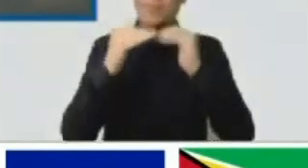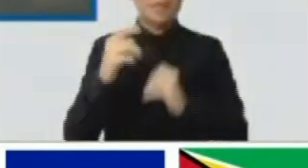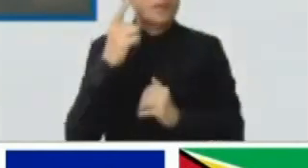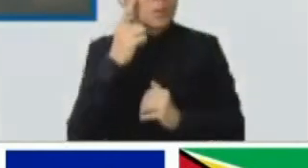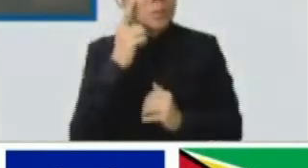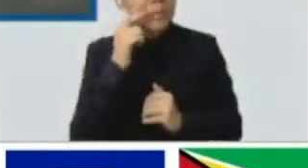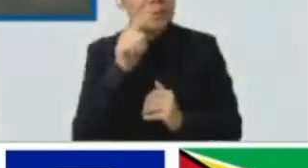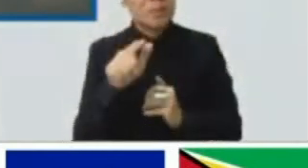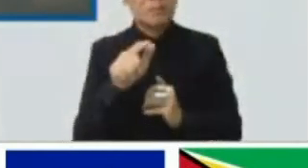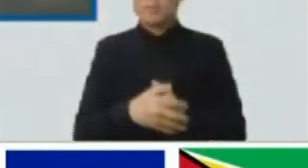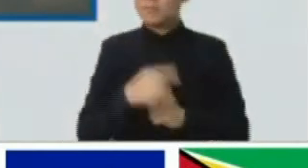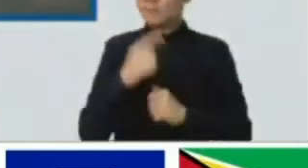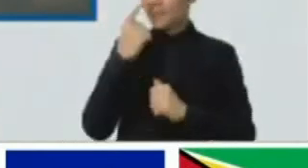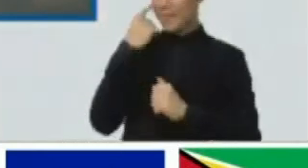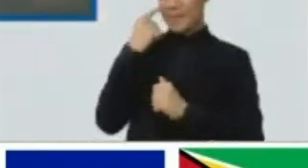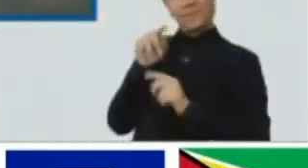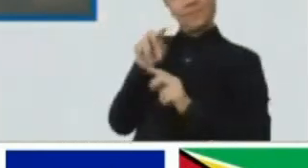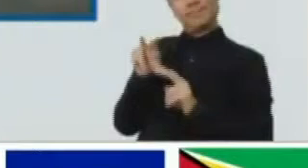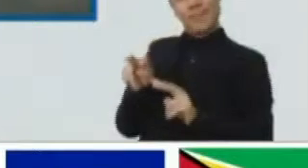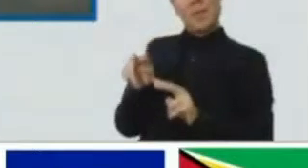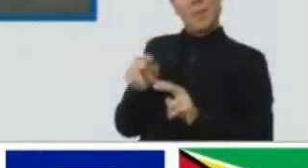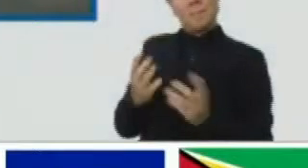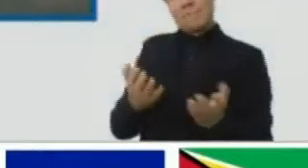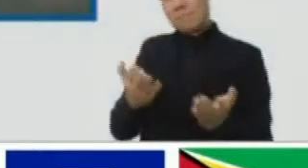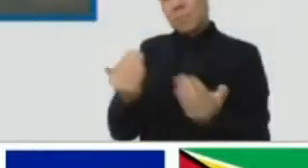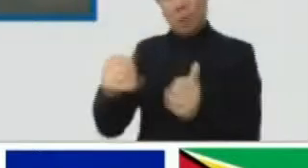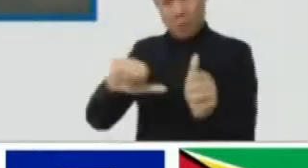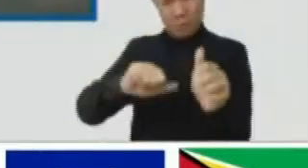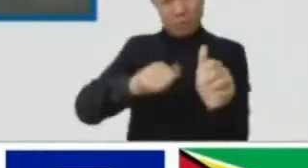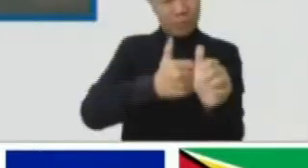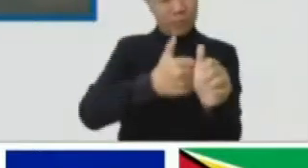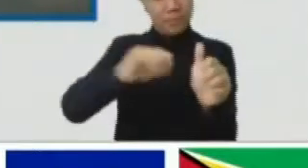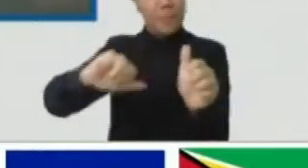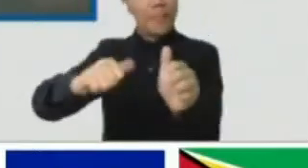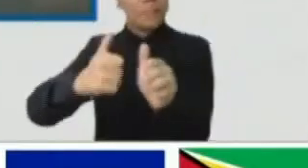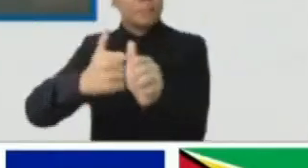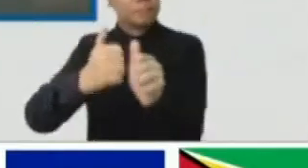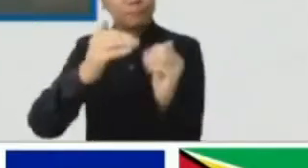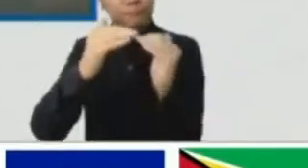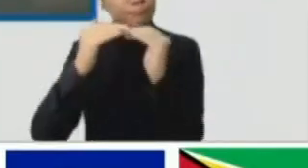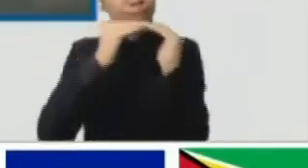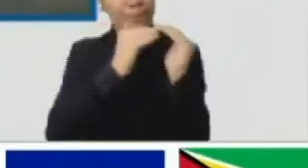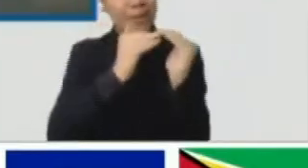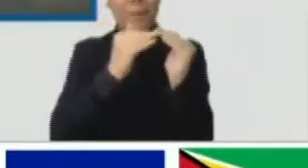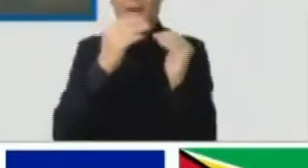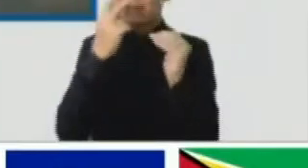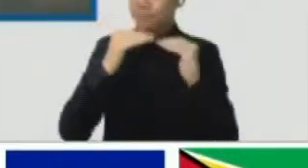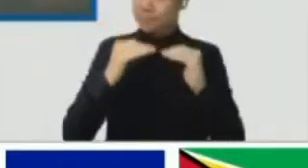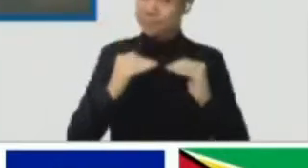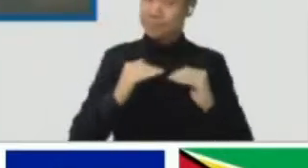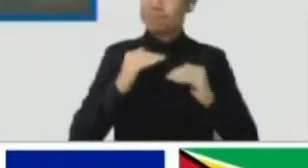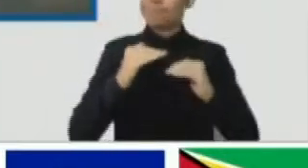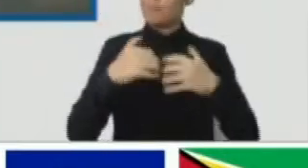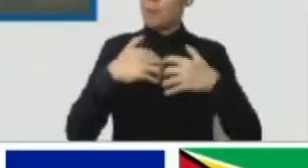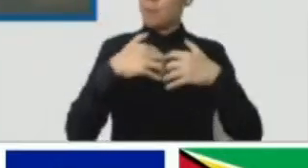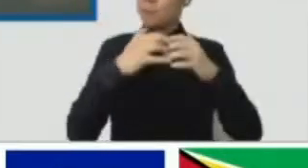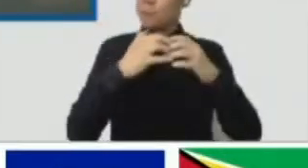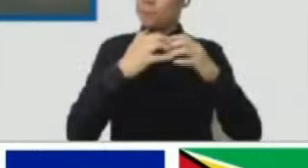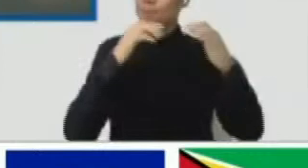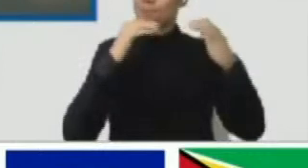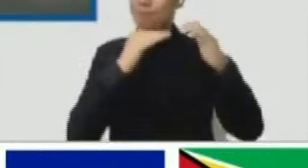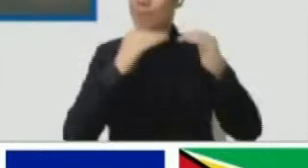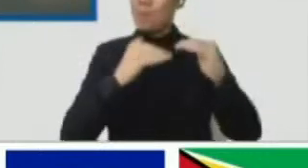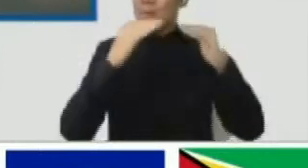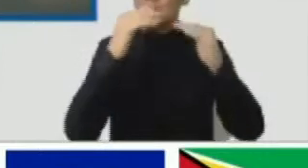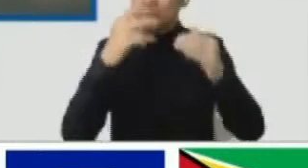only is no one left behind, that in the reconstruction processes, the groups that had the greatest vulnerability